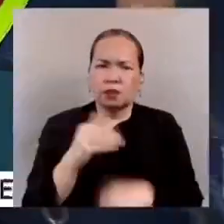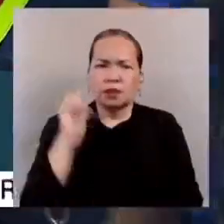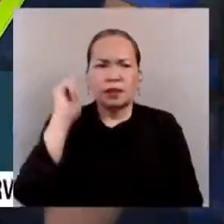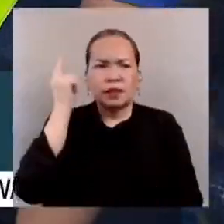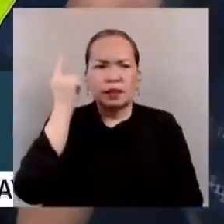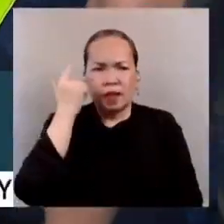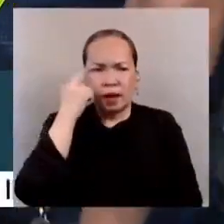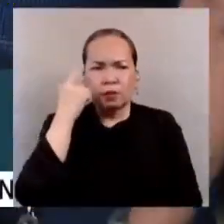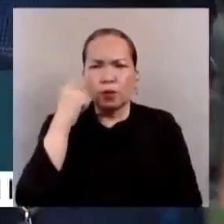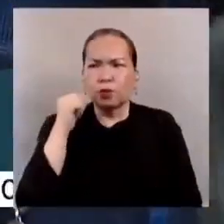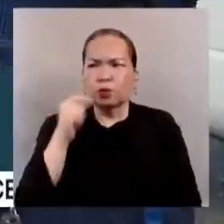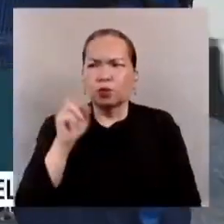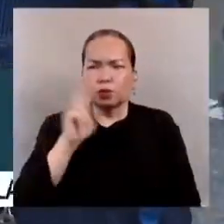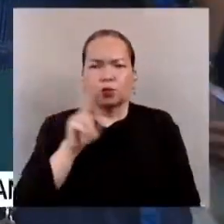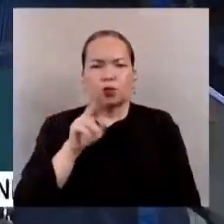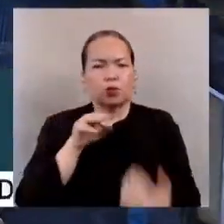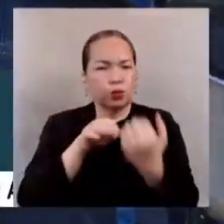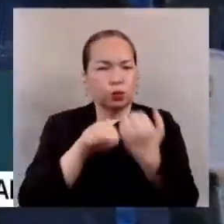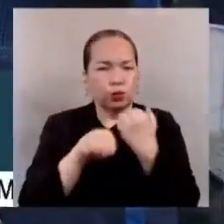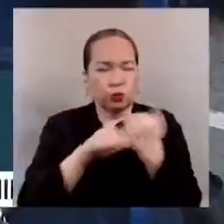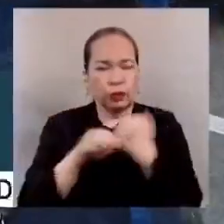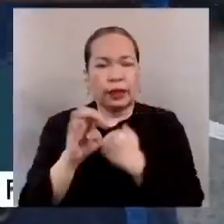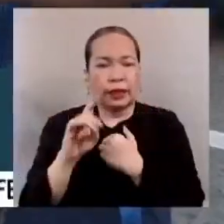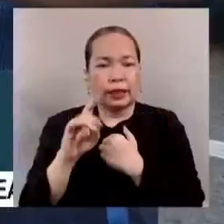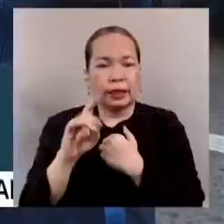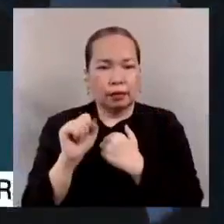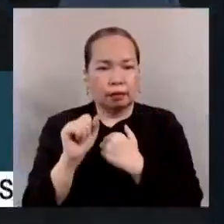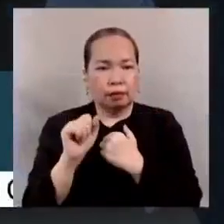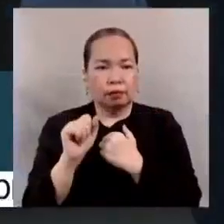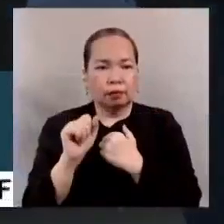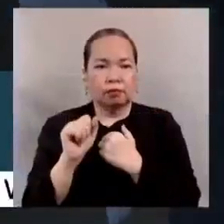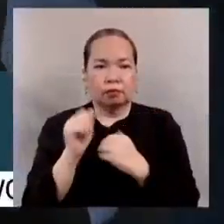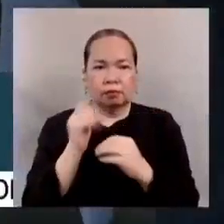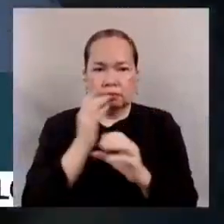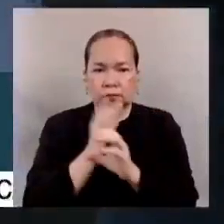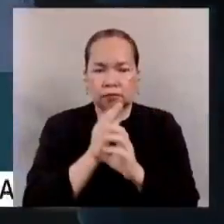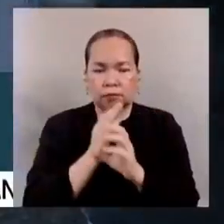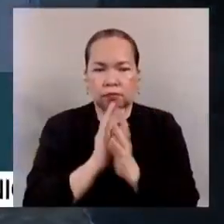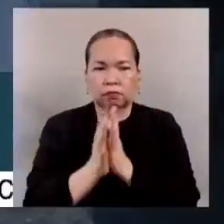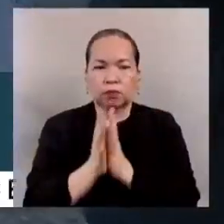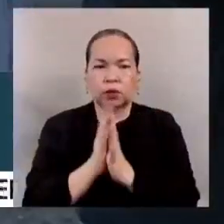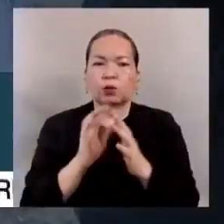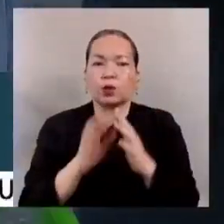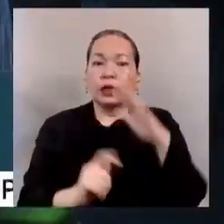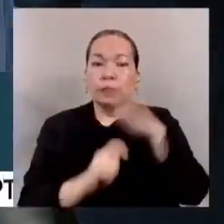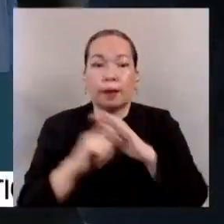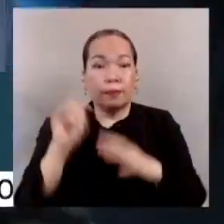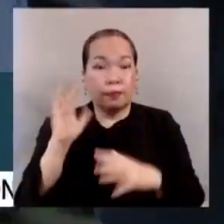fly the EDSA busway to the top 5 government officials: the